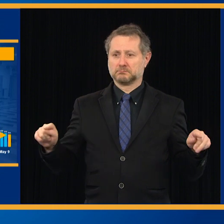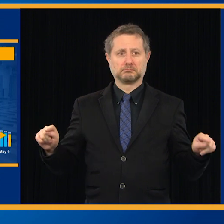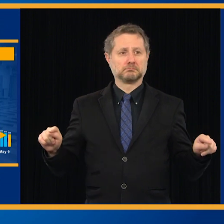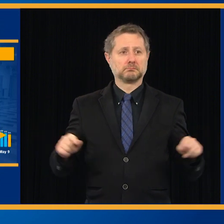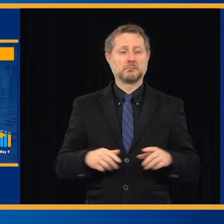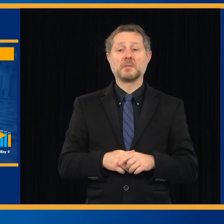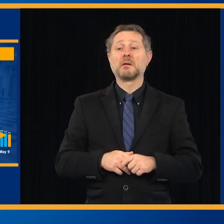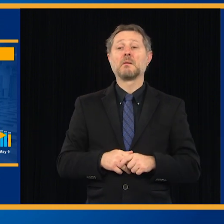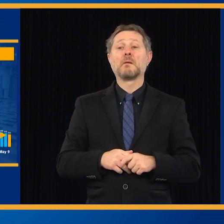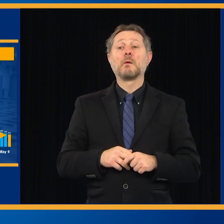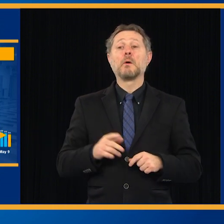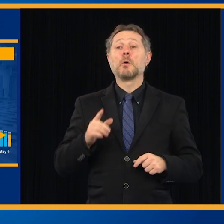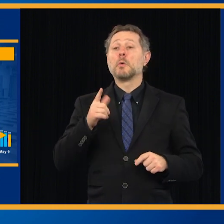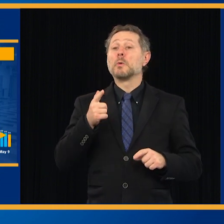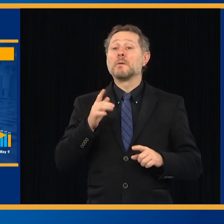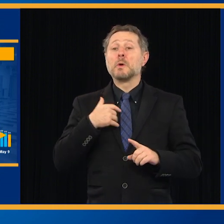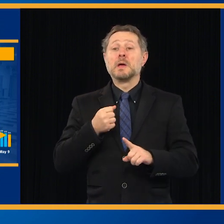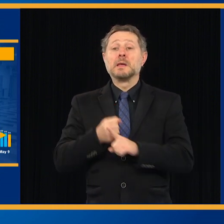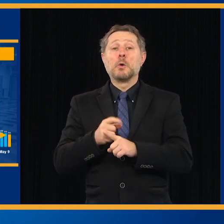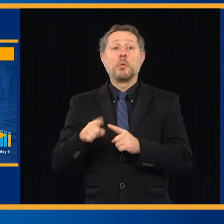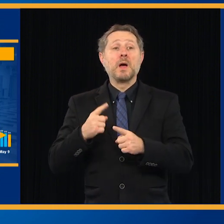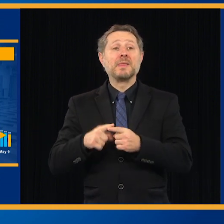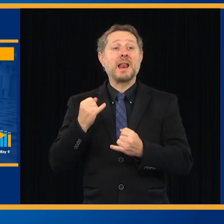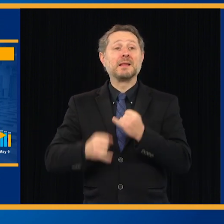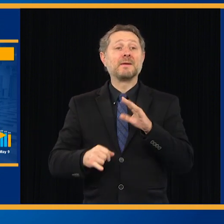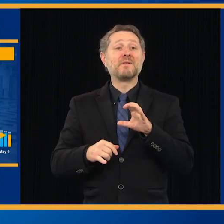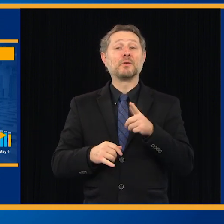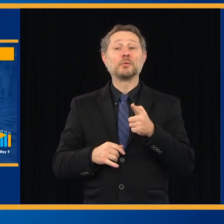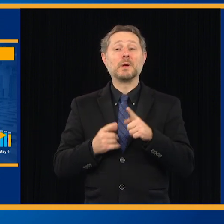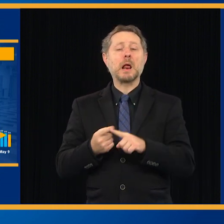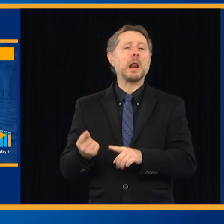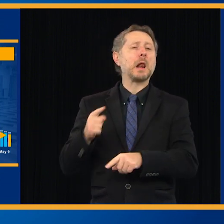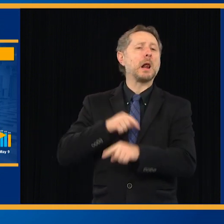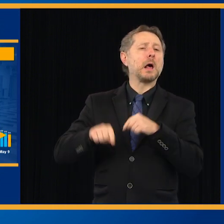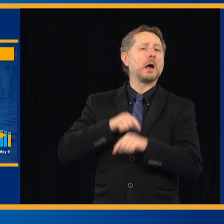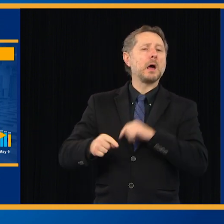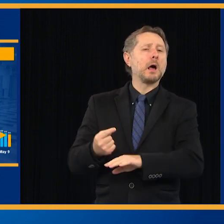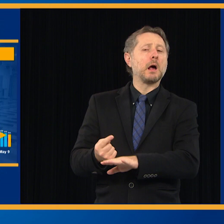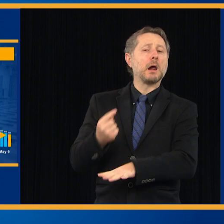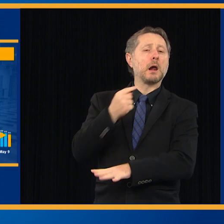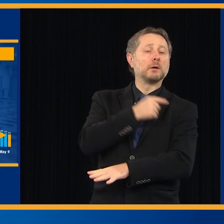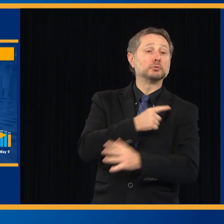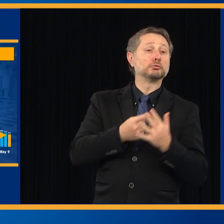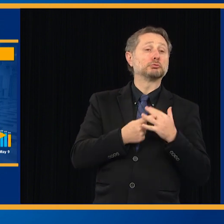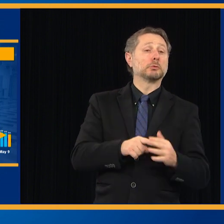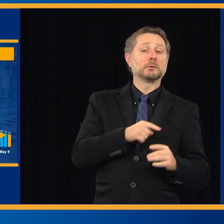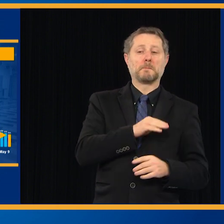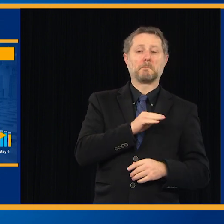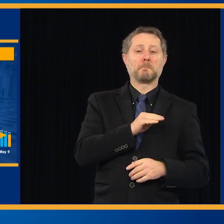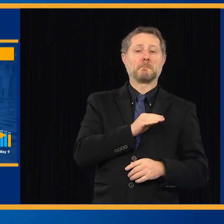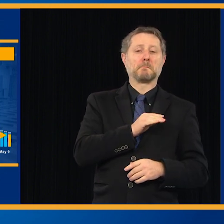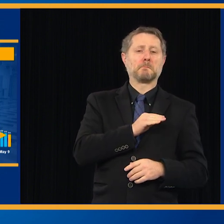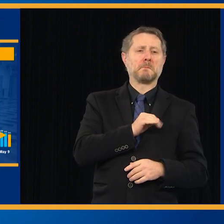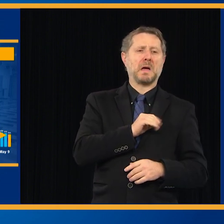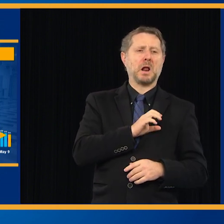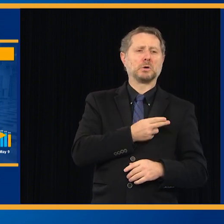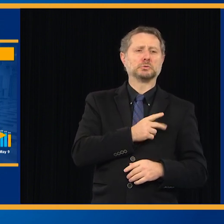521 takes us right back to where we started this hellish journey, right?